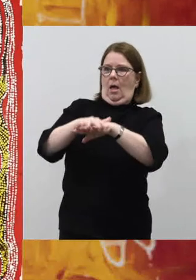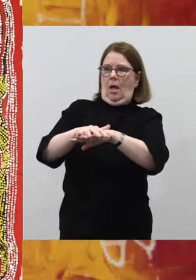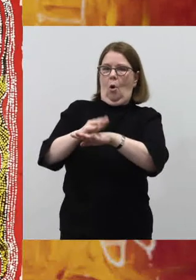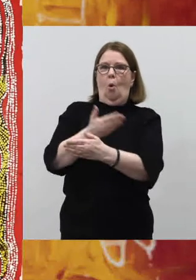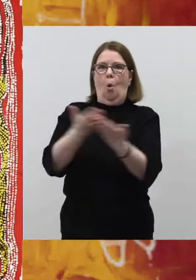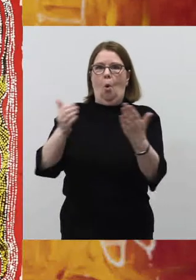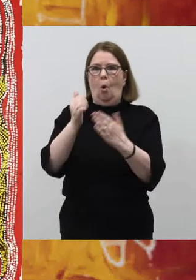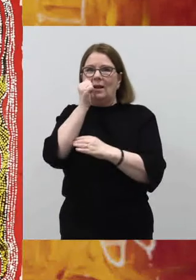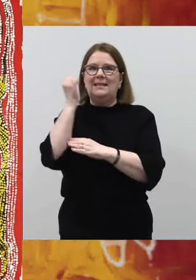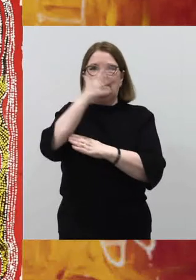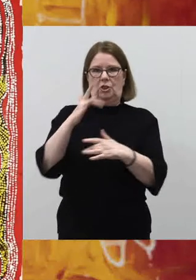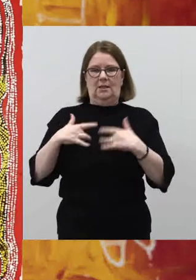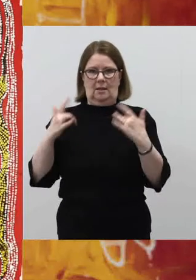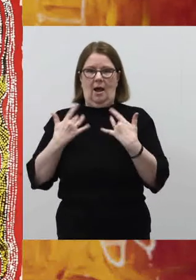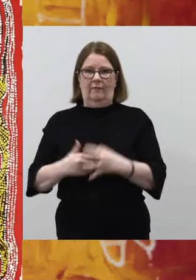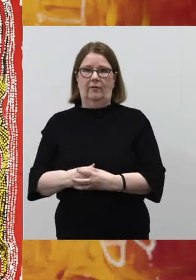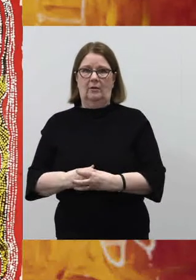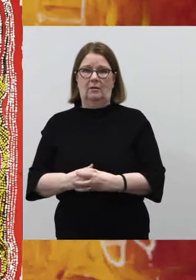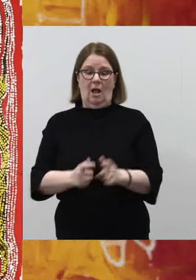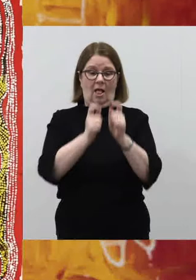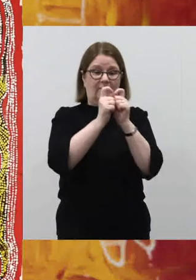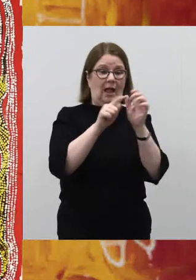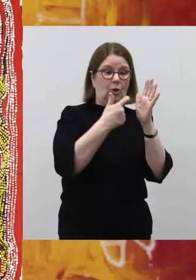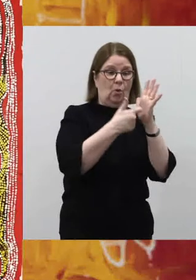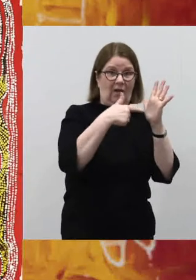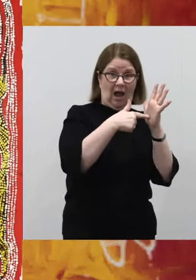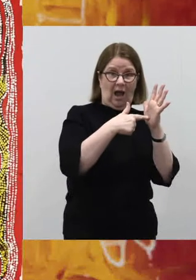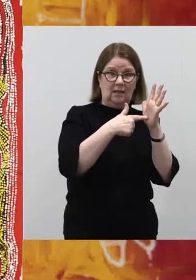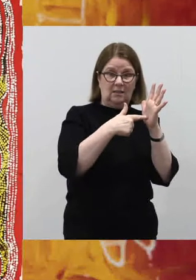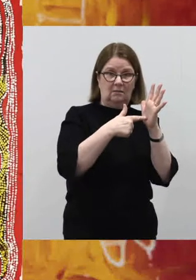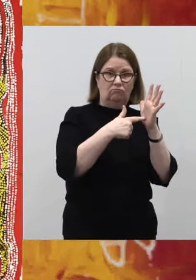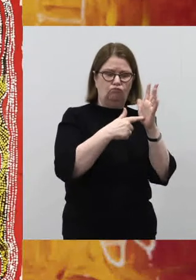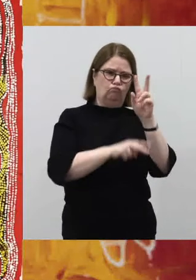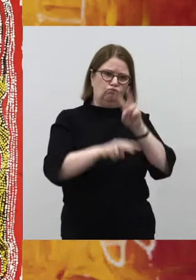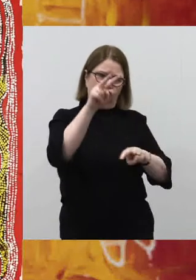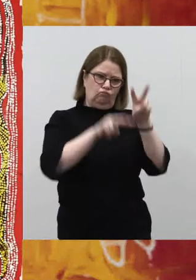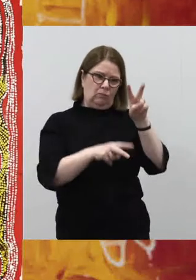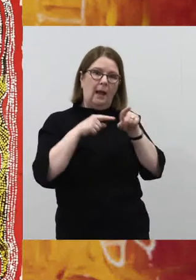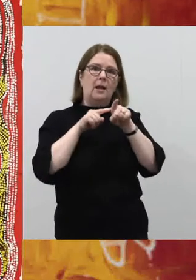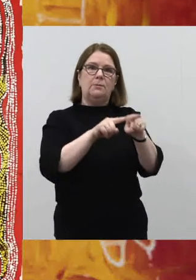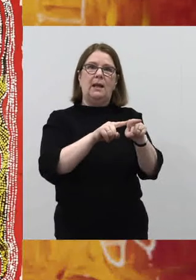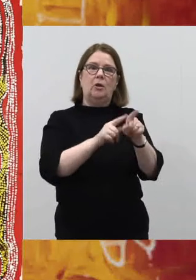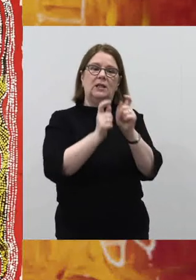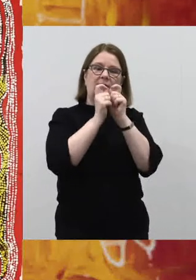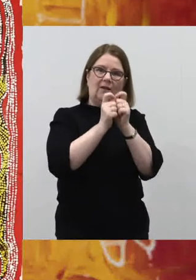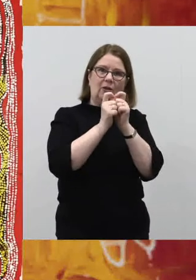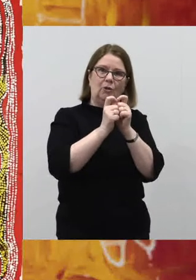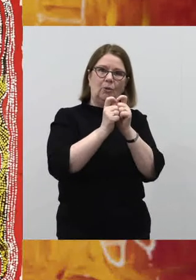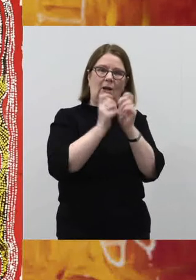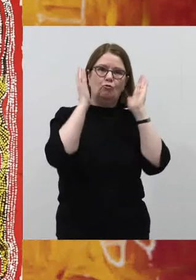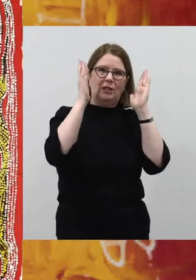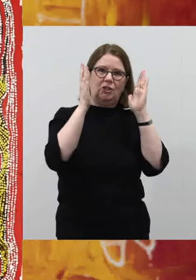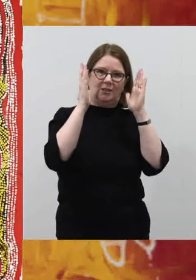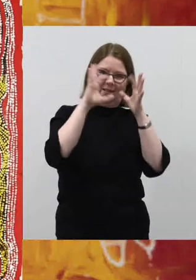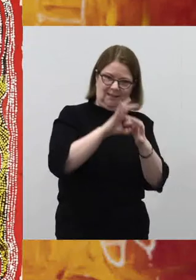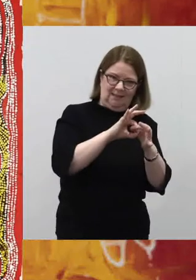core of cultural identity and offers a sense of well-being and of identity. The results of this well-being are